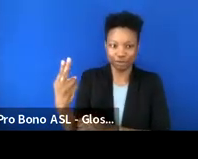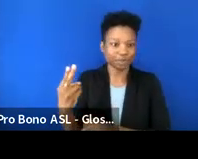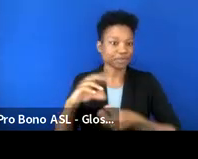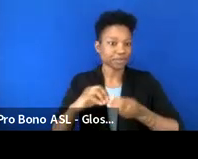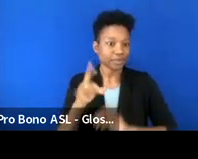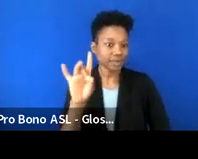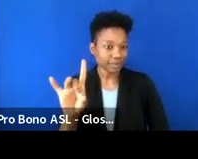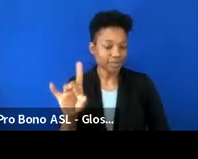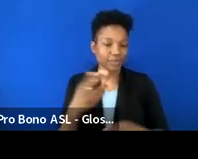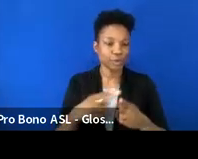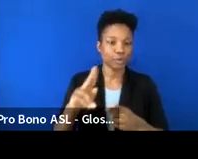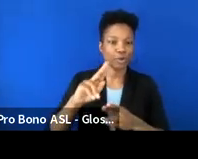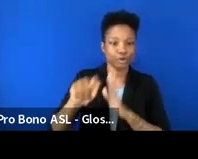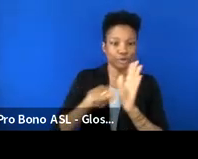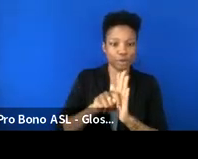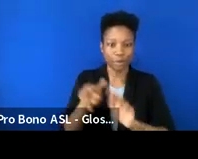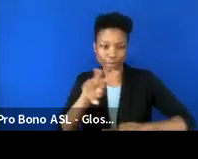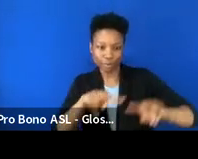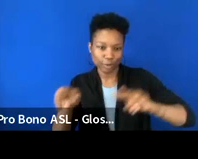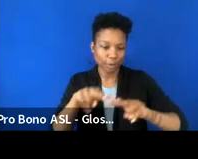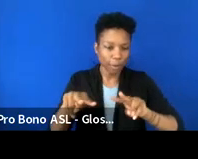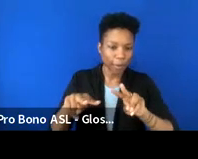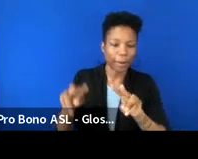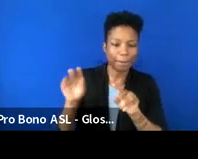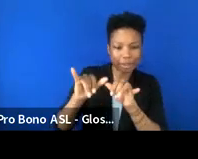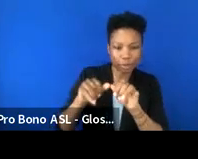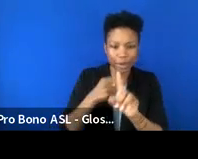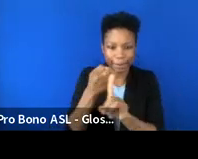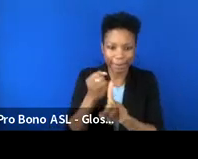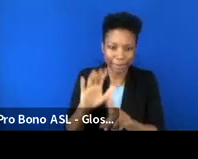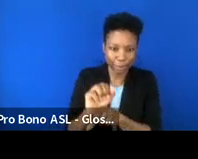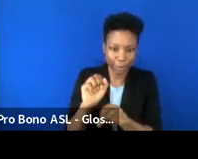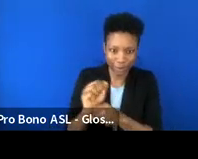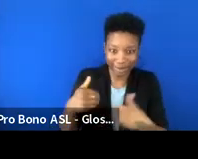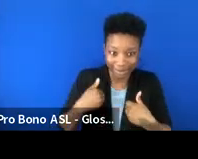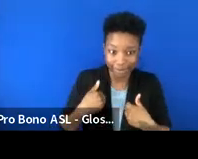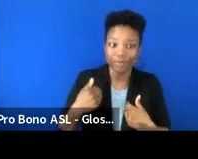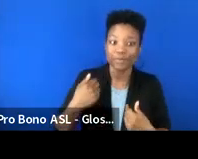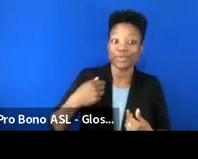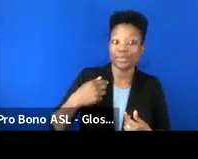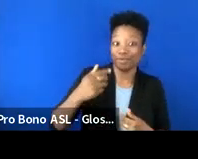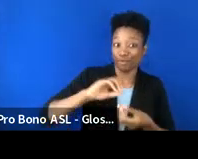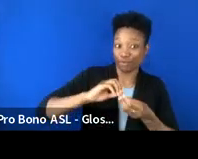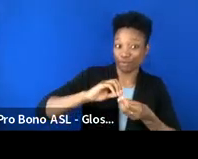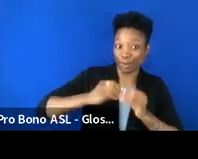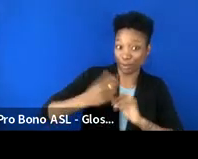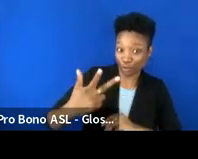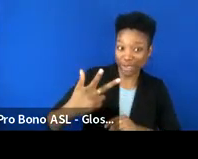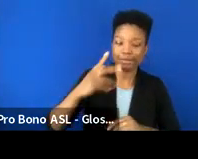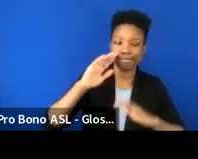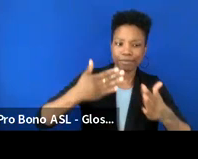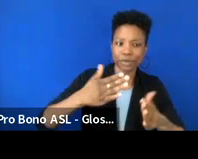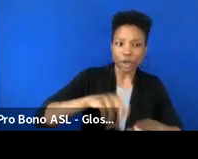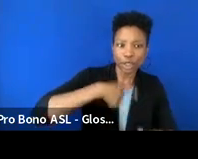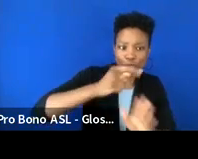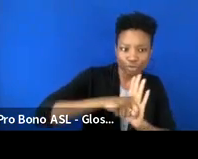short-term observable or measurable impact your work makes. We had long-term for number three, but number eight is short-term. An